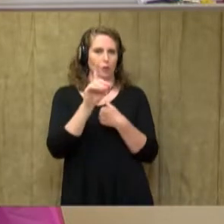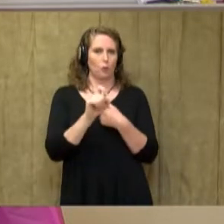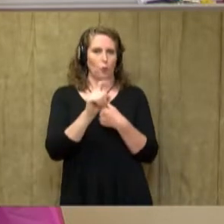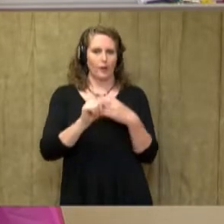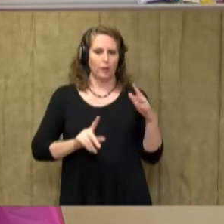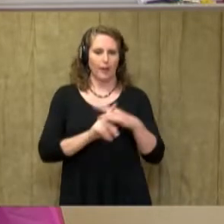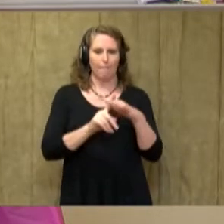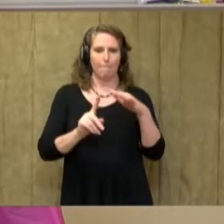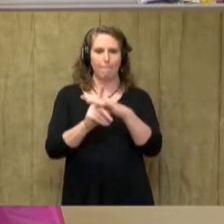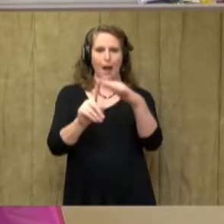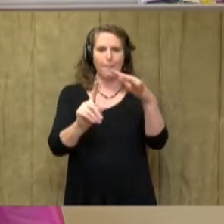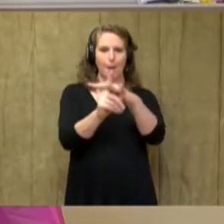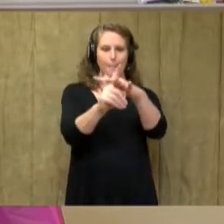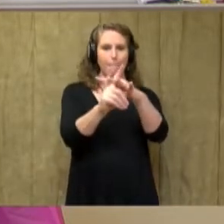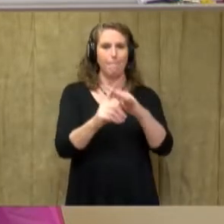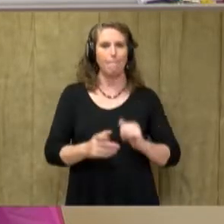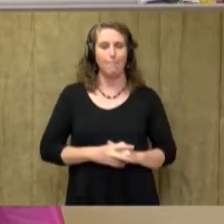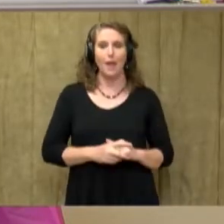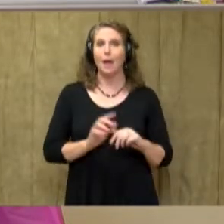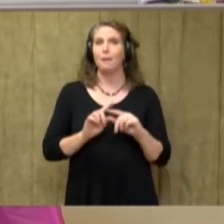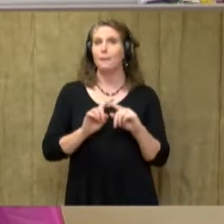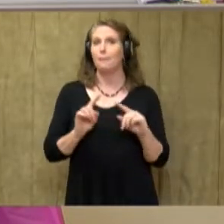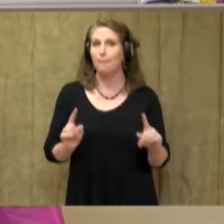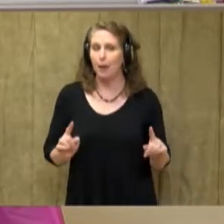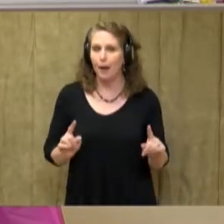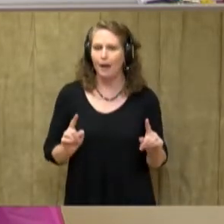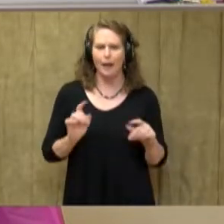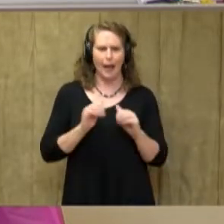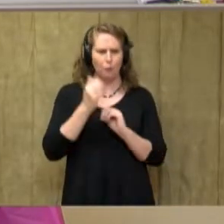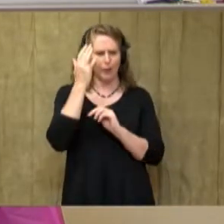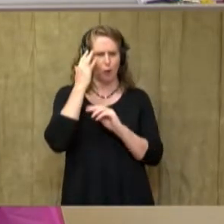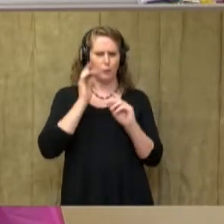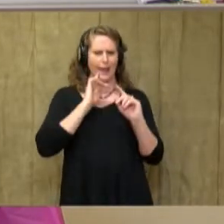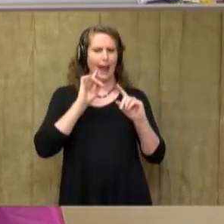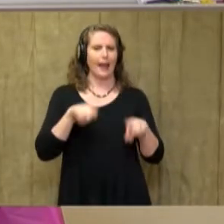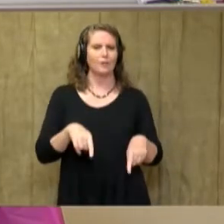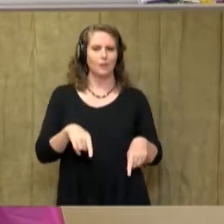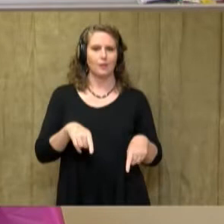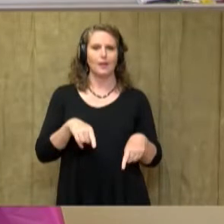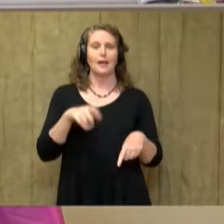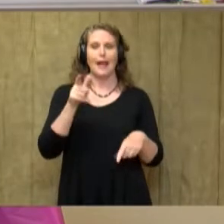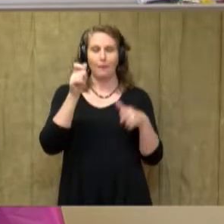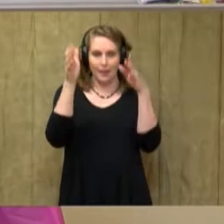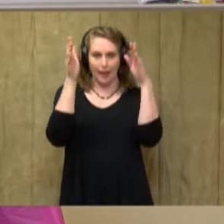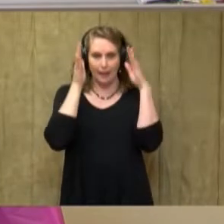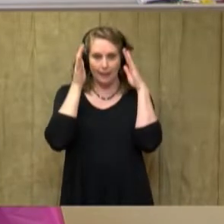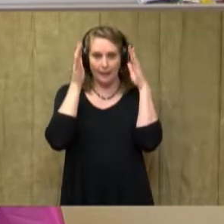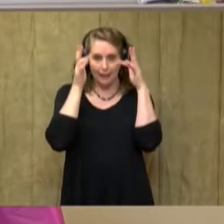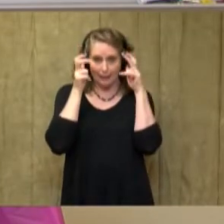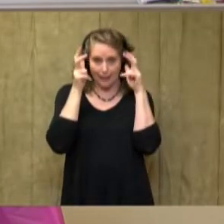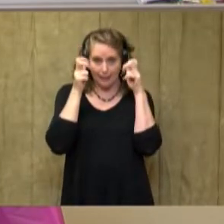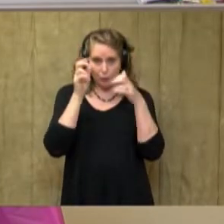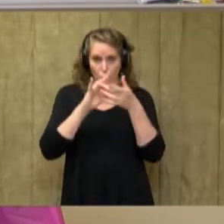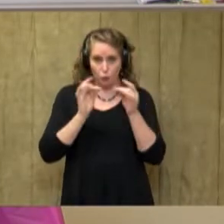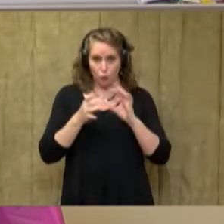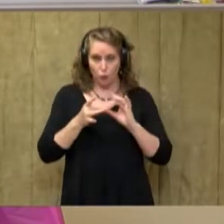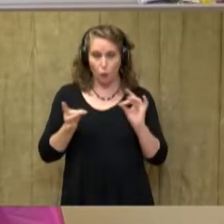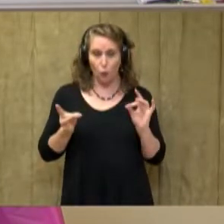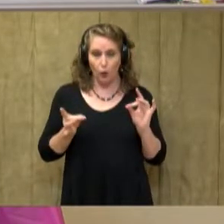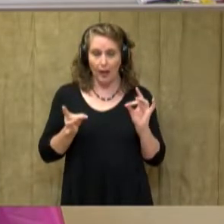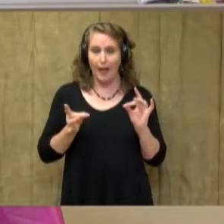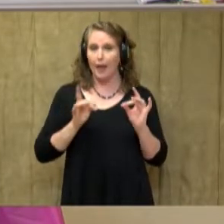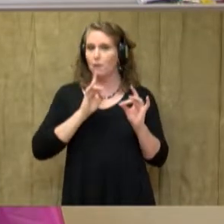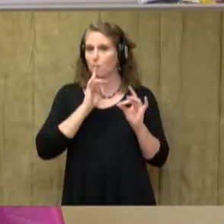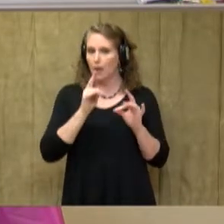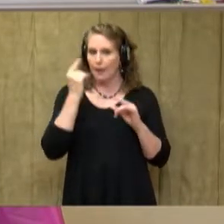that we have through Candyland. But how are we going to know what the answers are? We have to listen to our story and